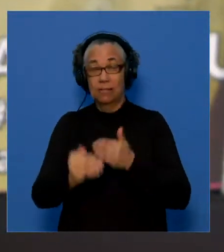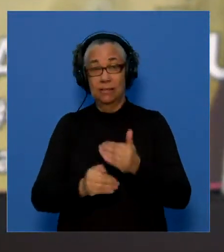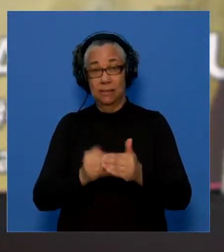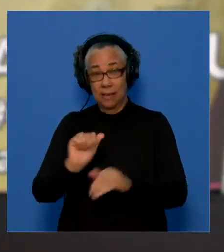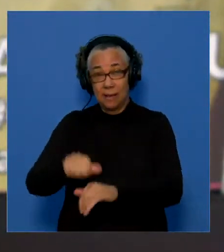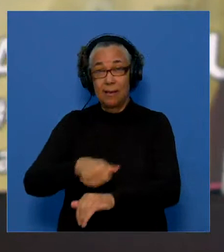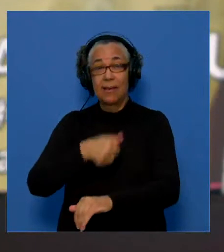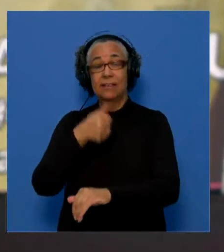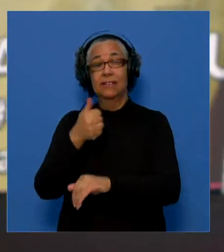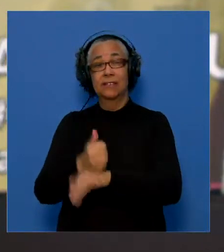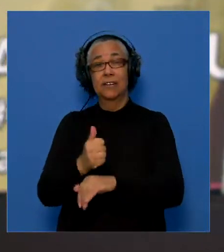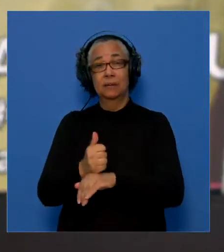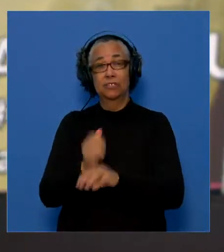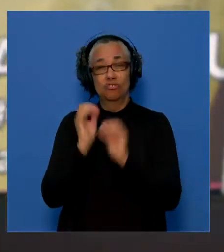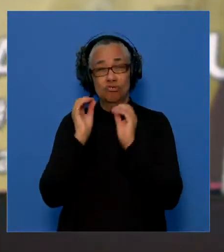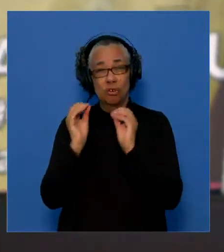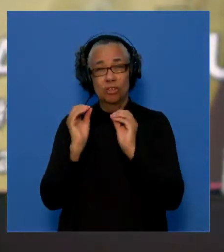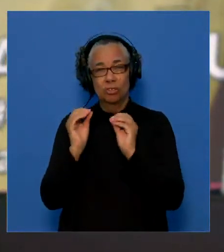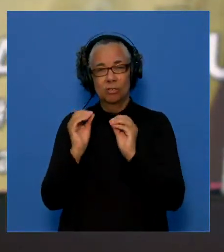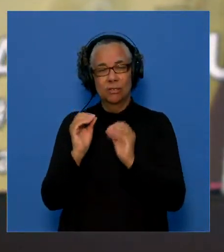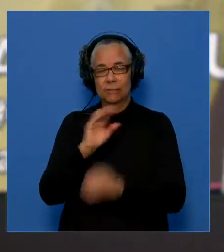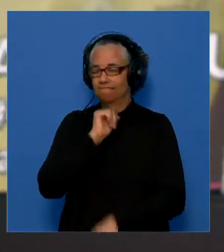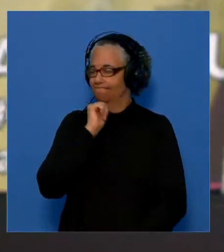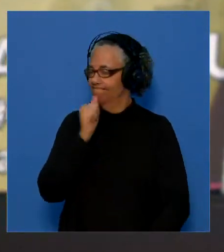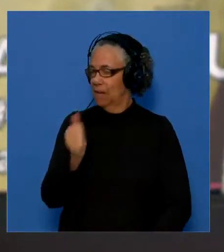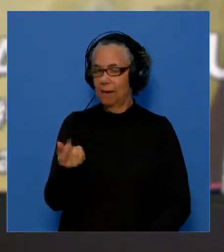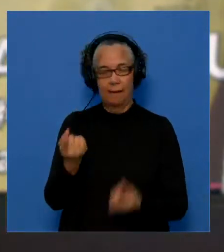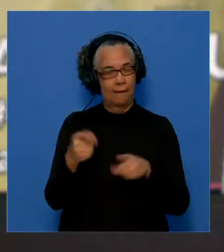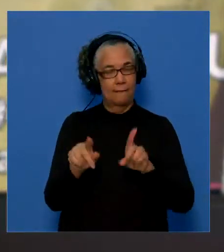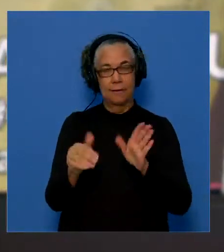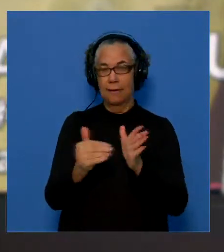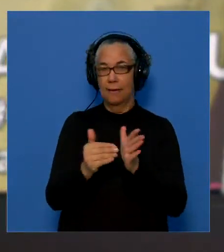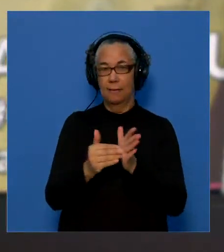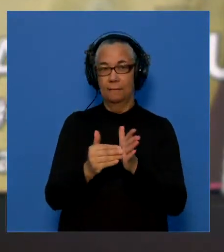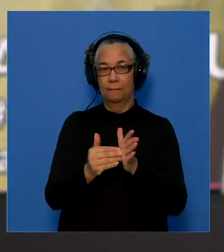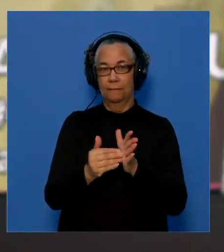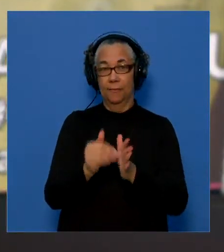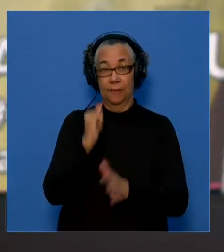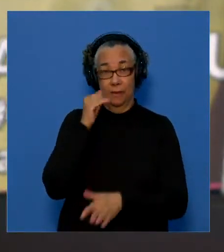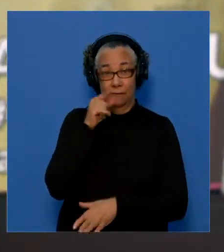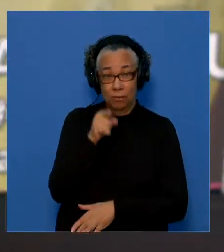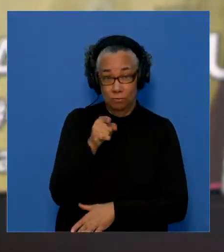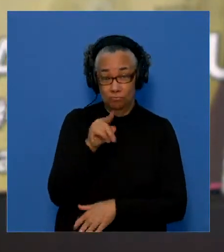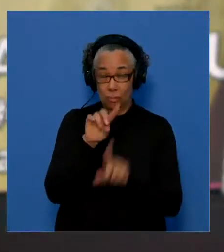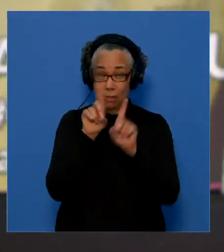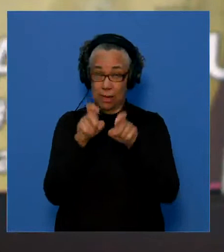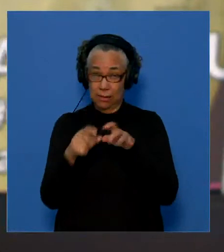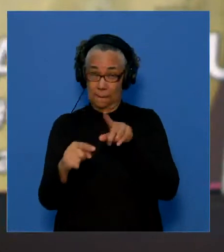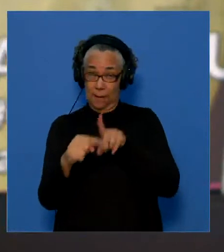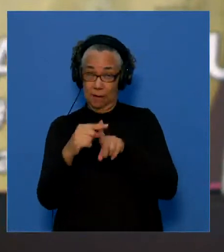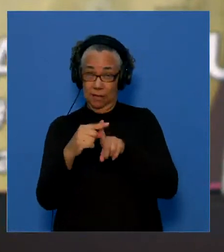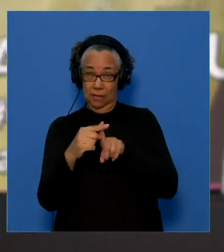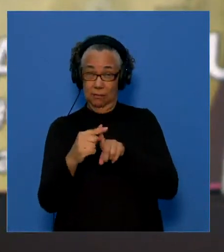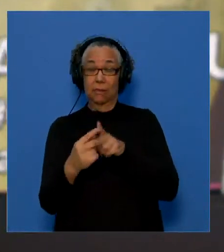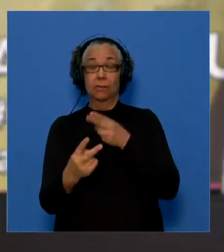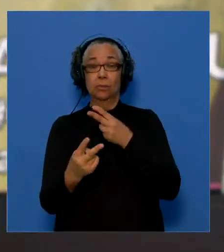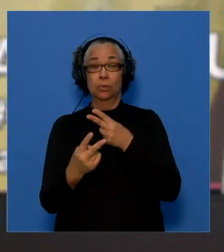place measures to ensure that this doesn't happen again. For those who do test positive and who are quarantining,